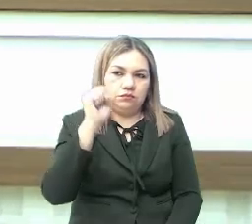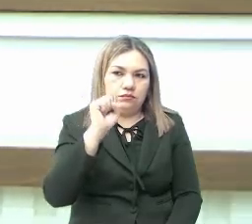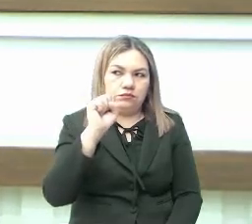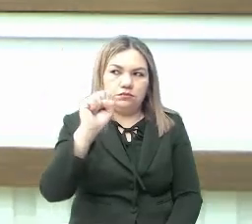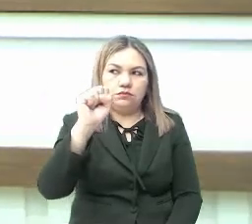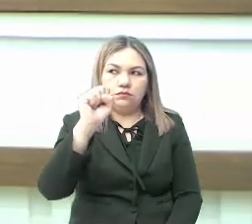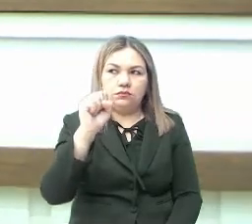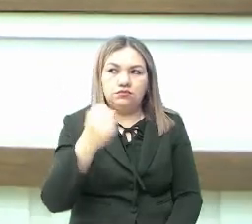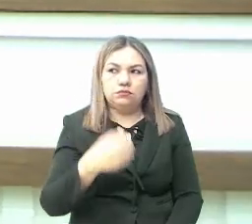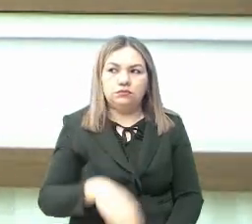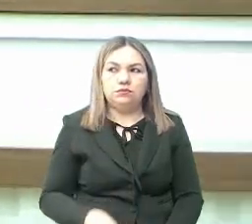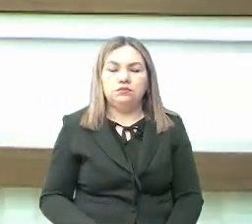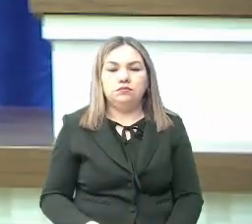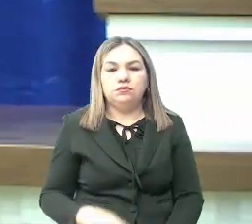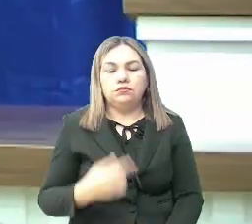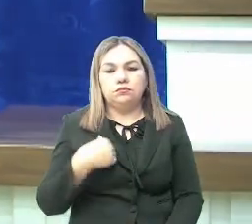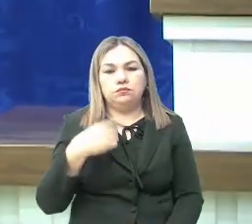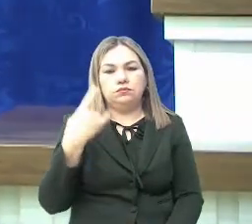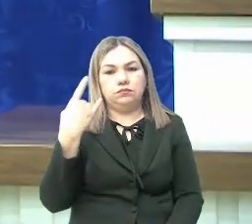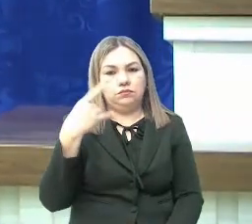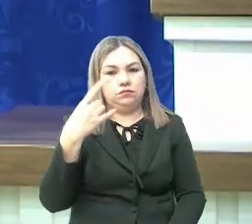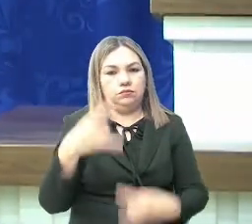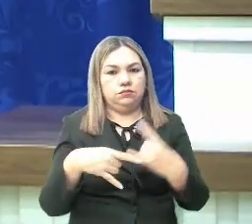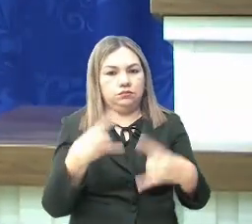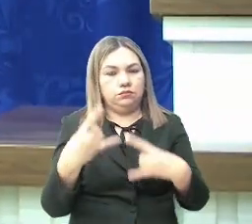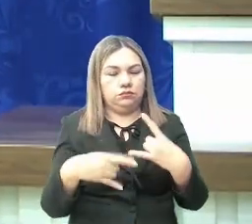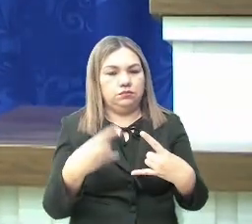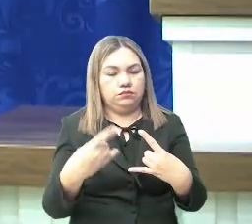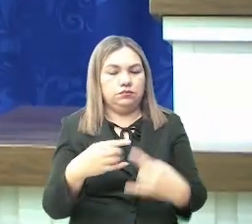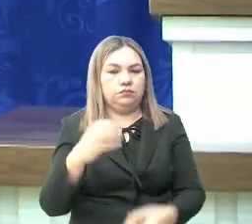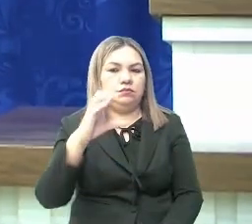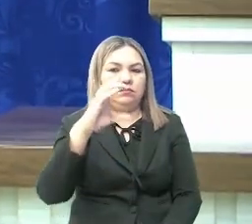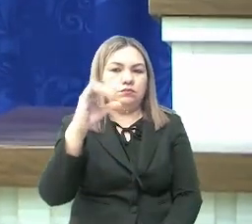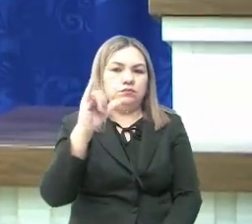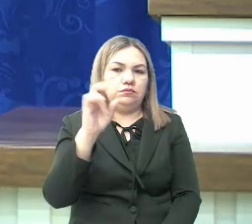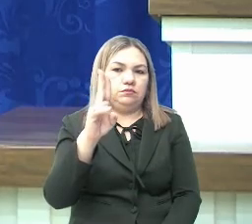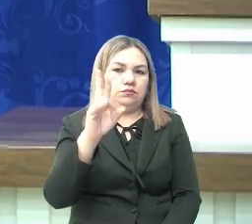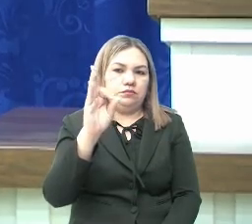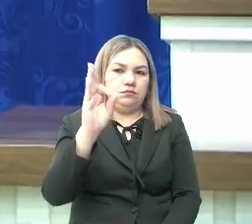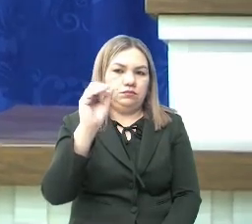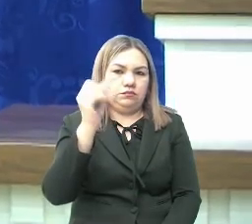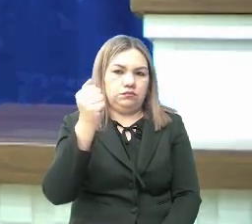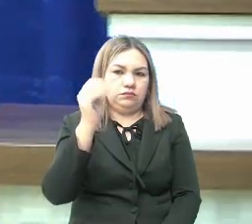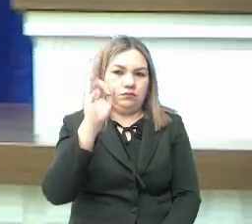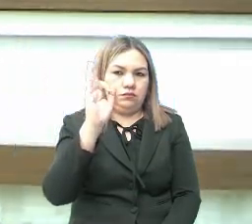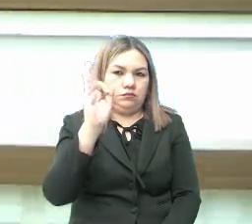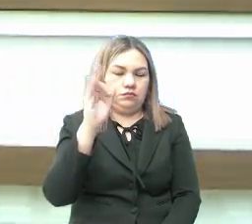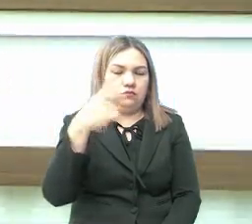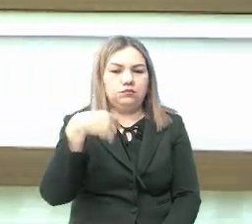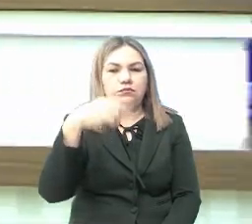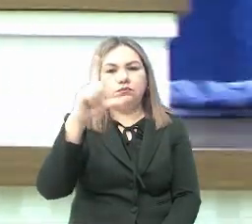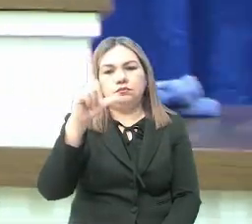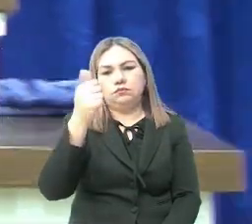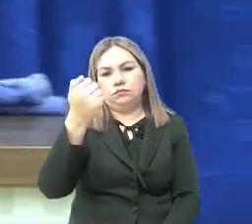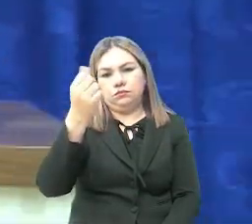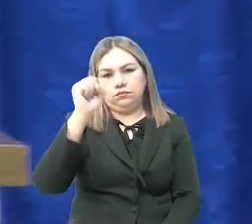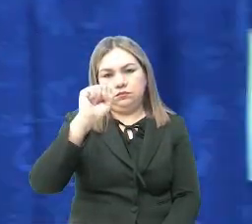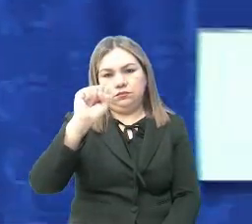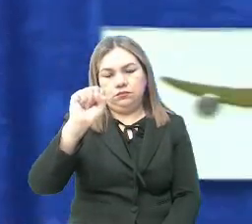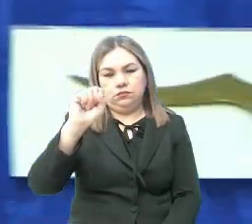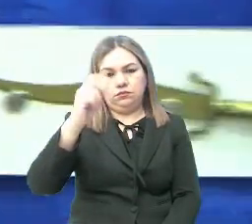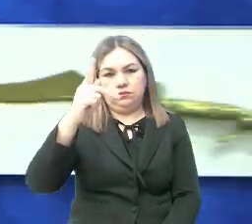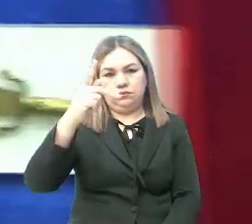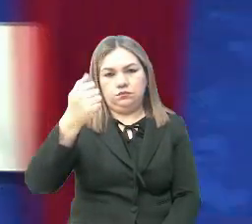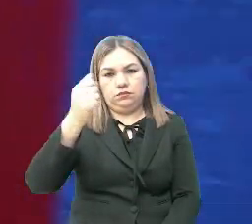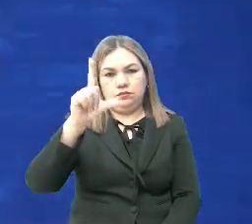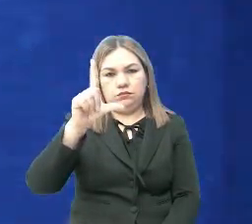need to uncode. This ruler took the city of the palm trees. Of the palm trees, repeat it